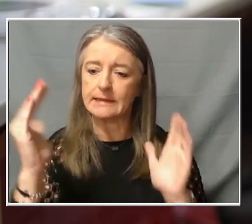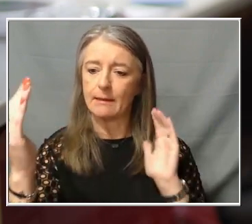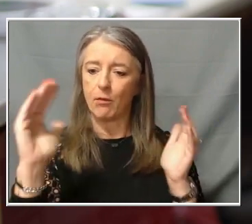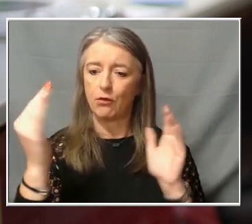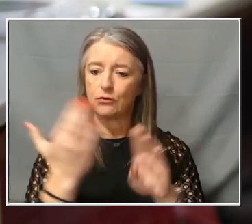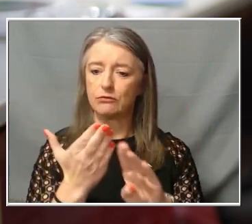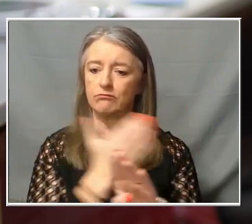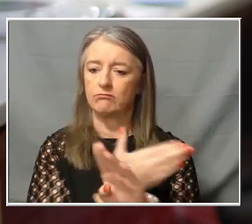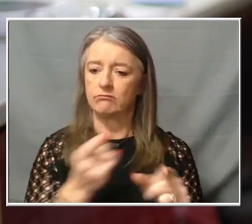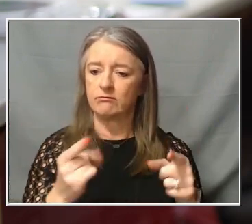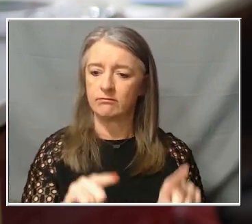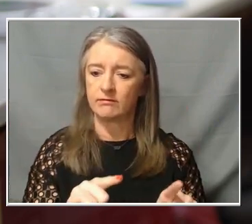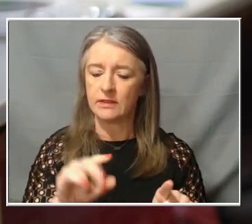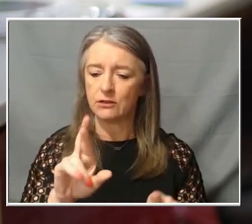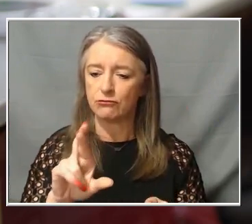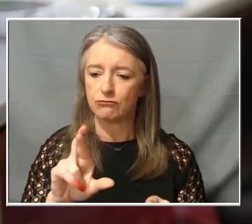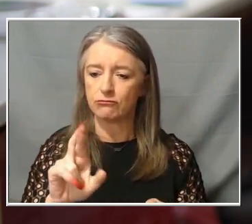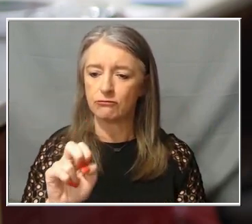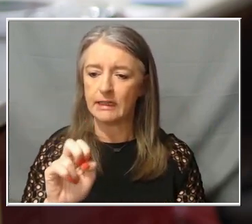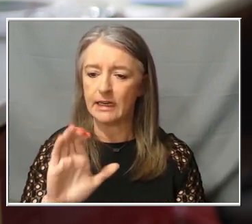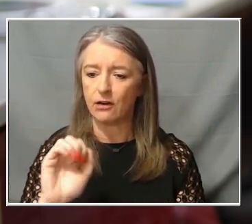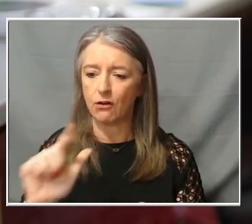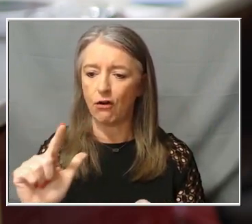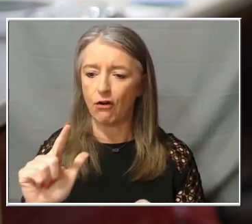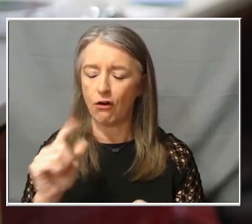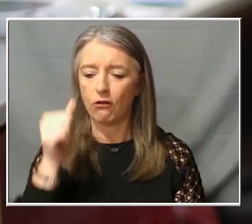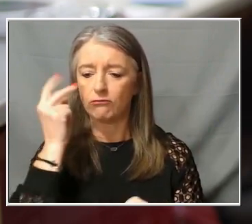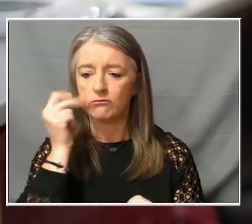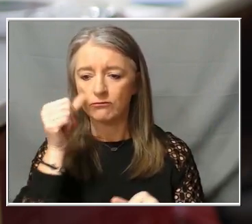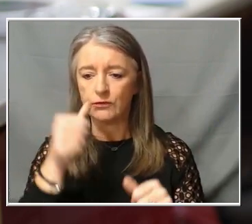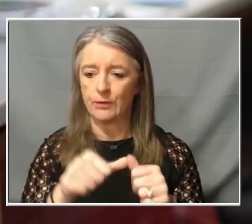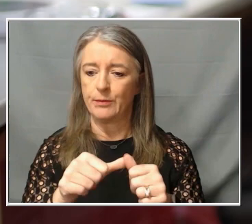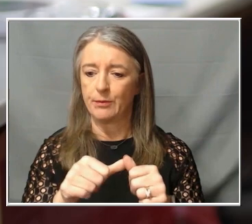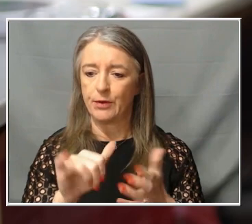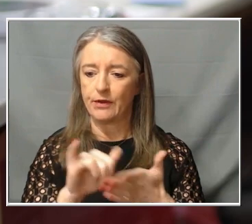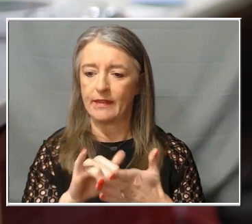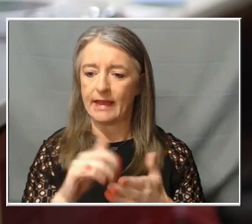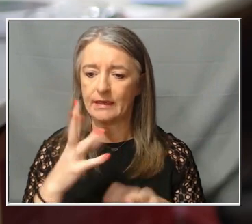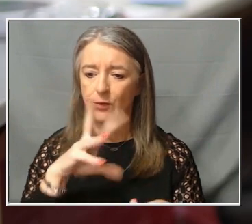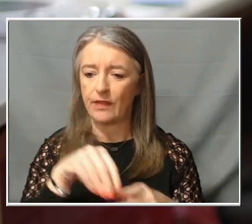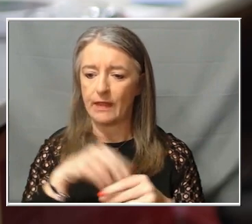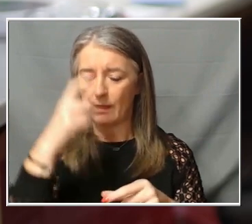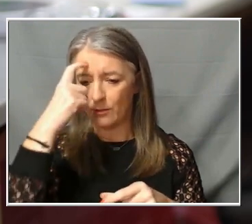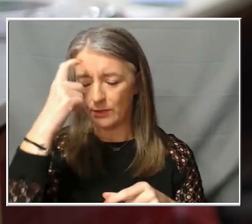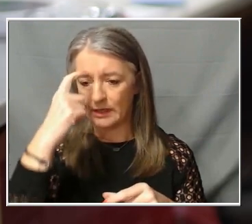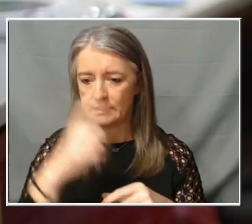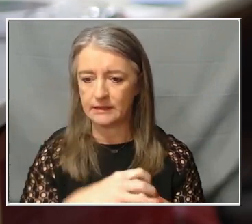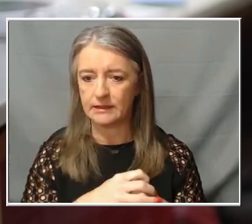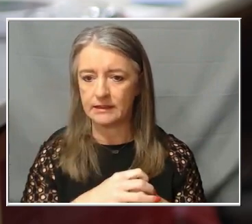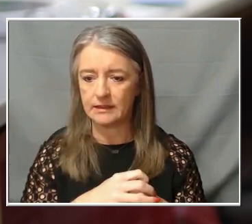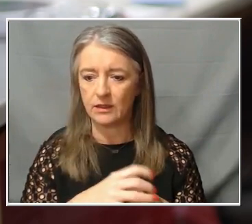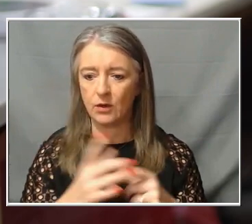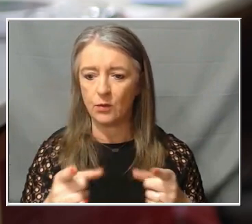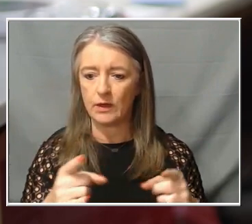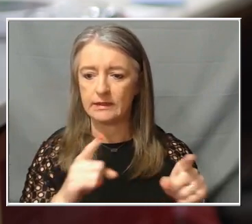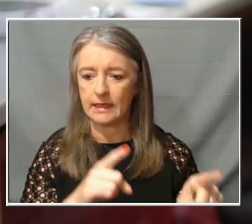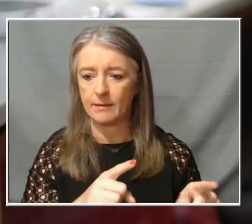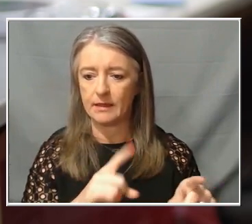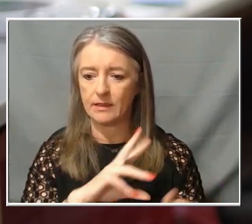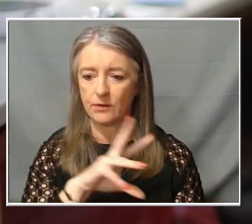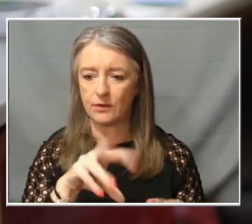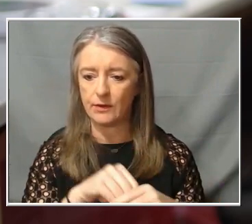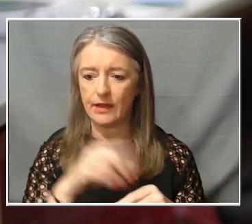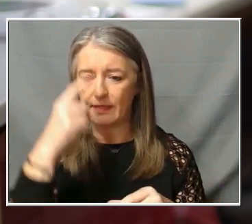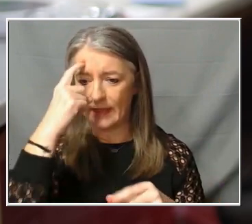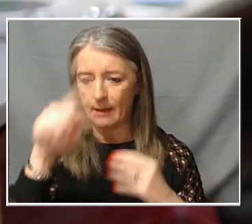then recall that information that's stored inside the brain. So that's in essence what it generally will think about